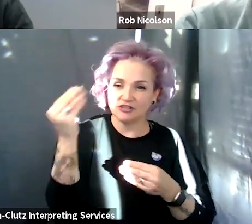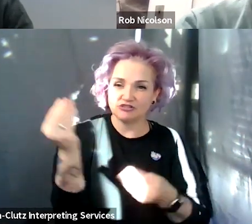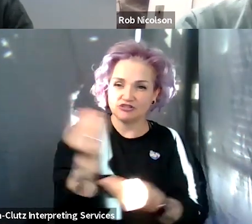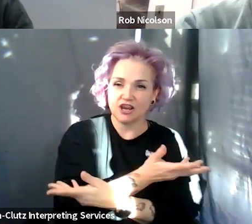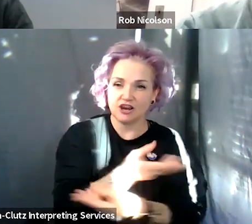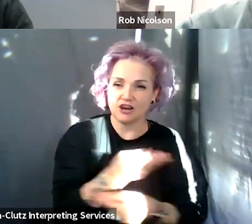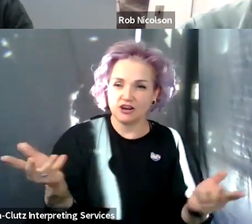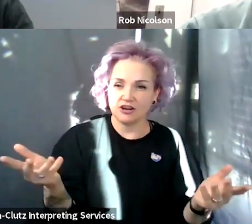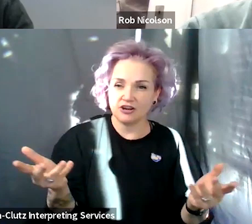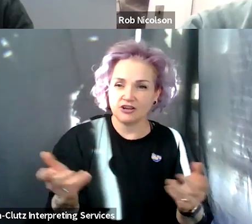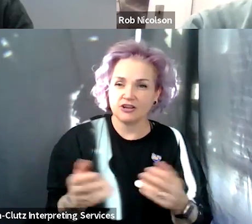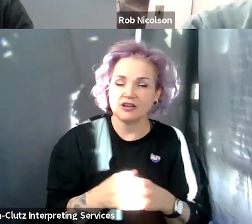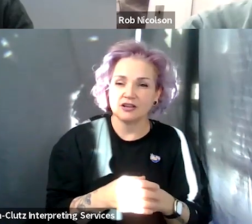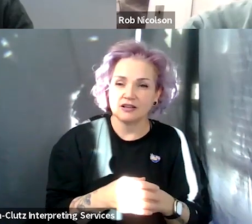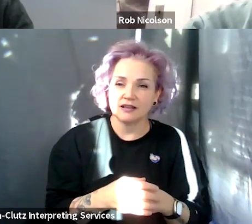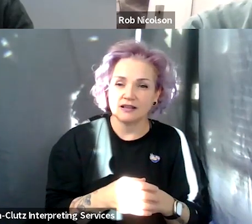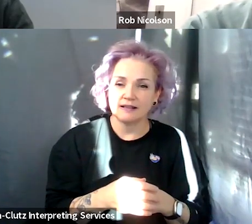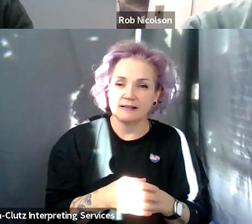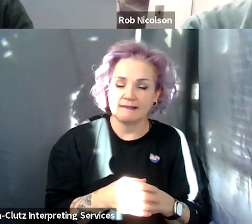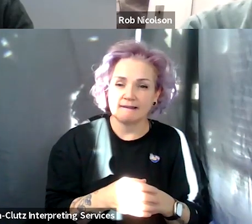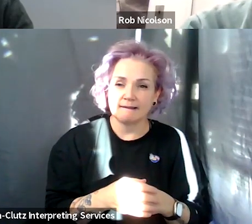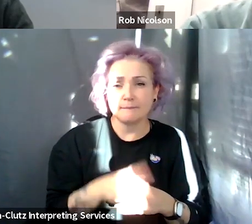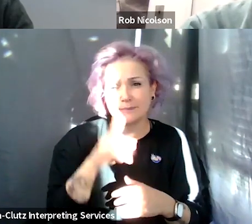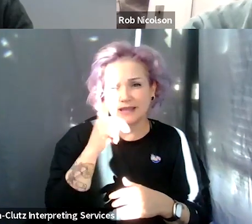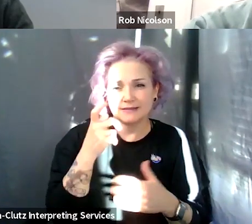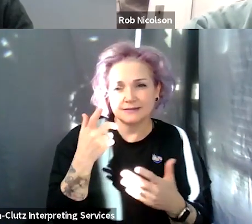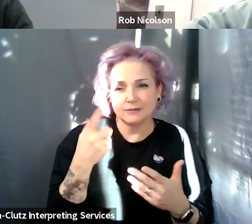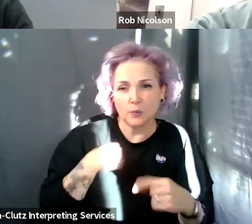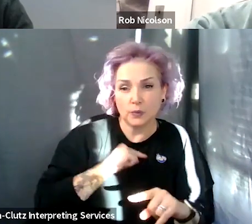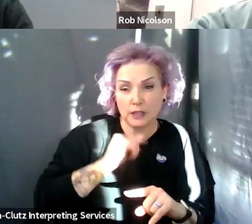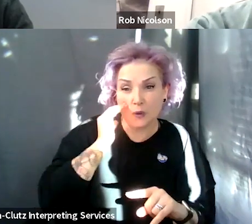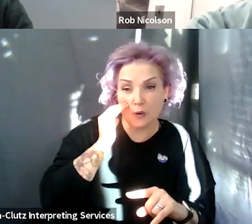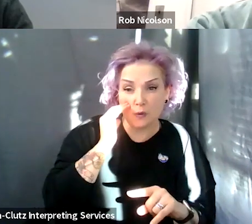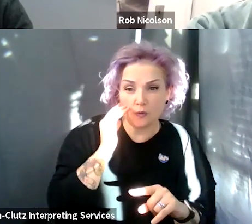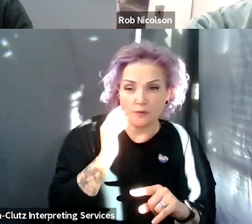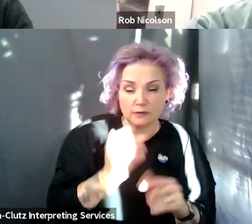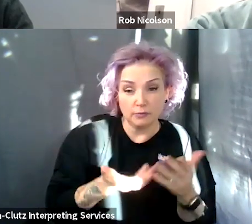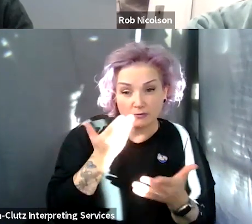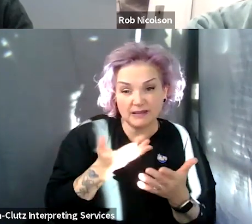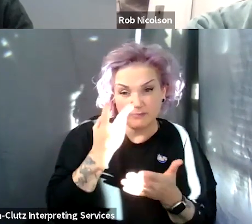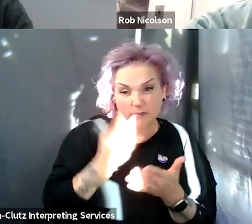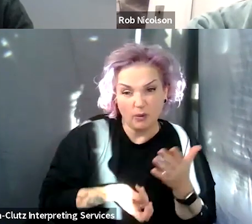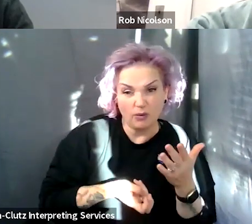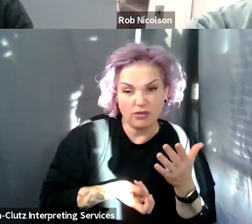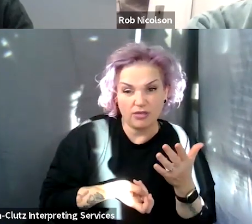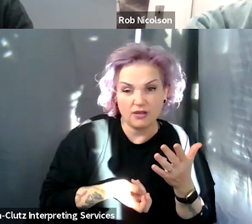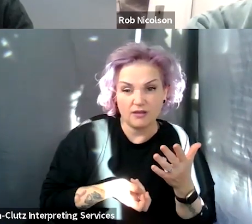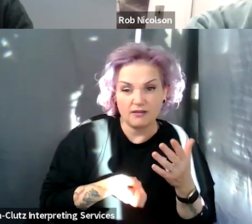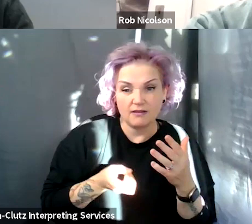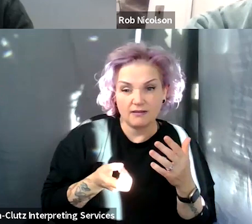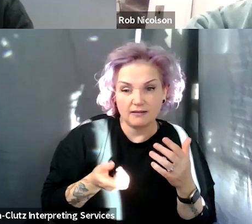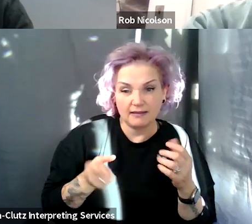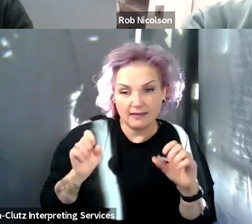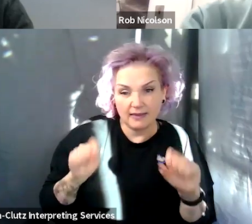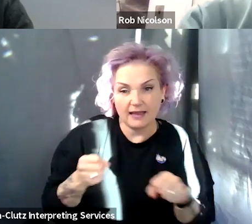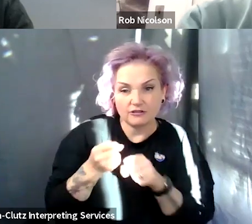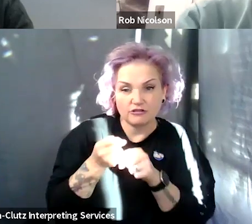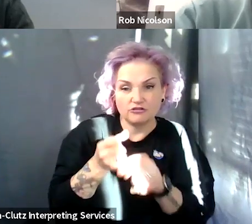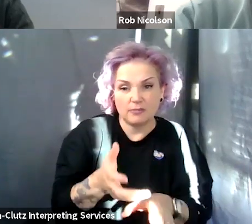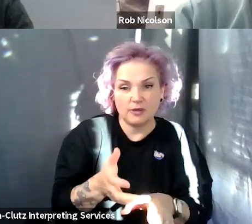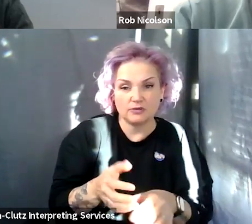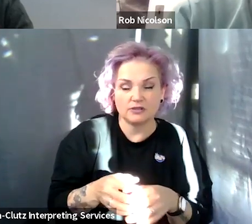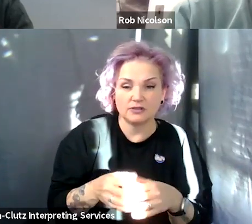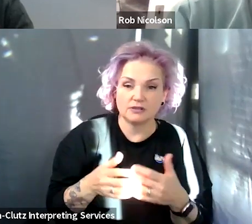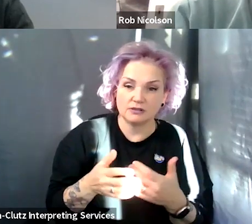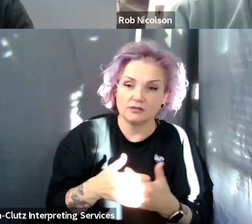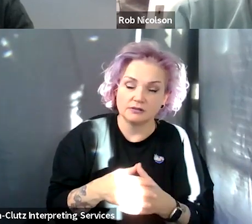but it's surprising, unfortunately, you don't see people doing those kinds of work like you just like you just mentioned. All right, so there's a question here